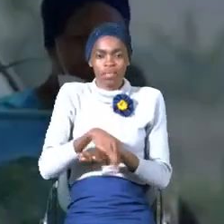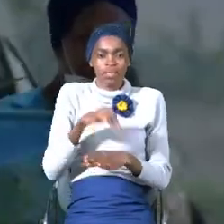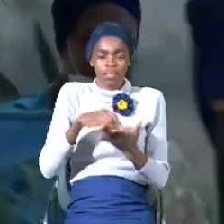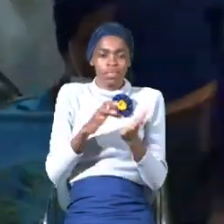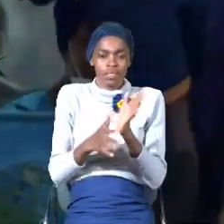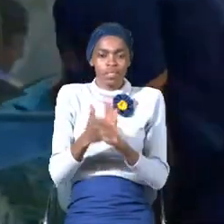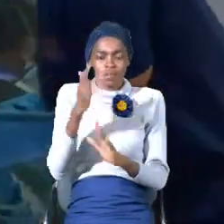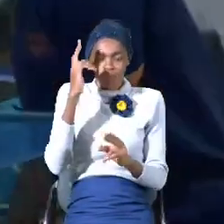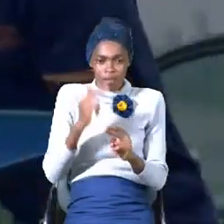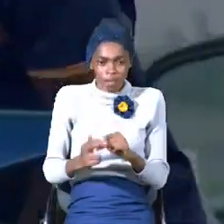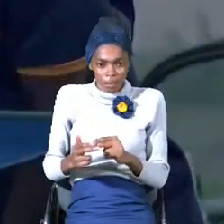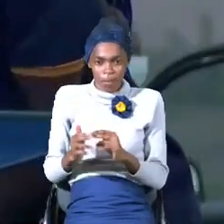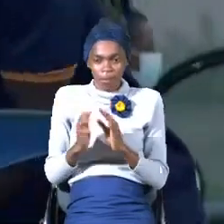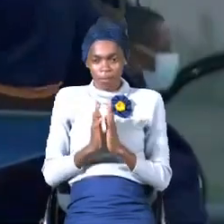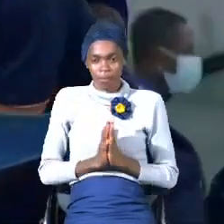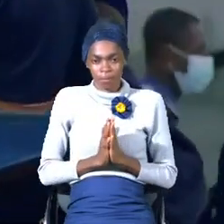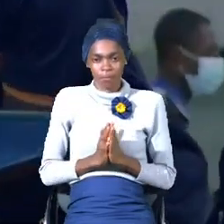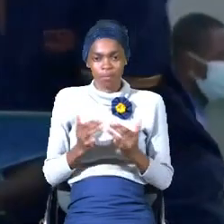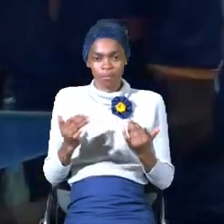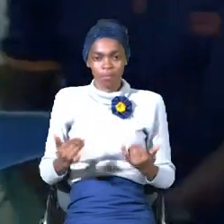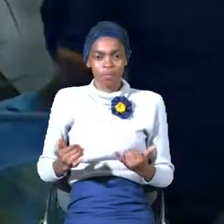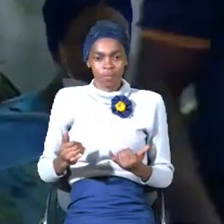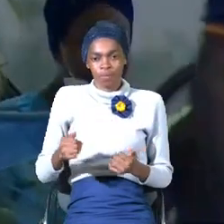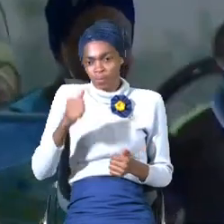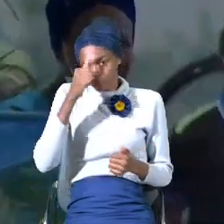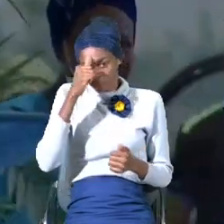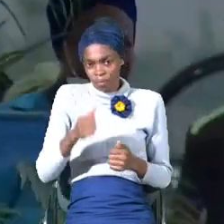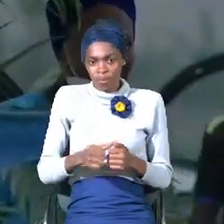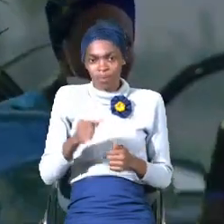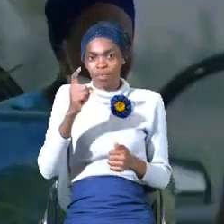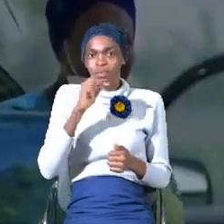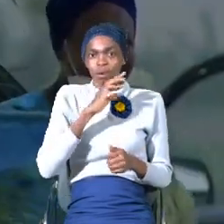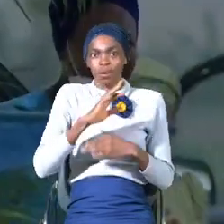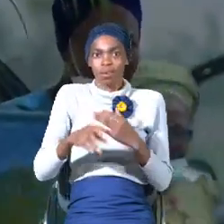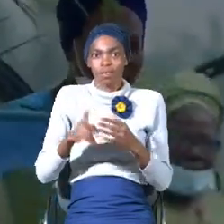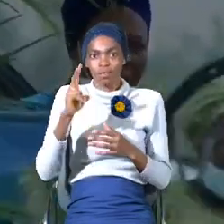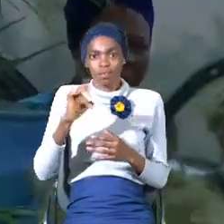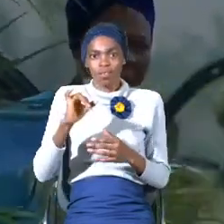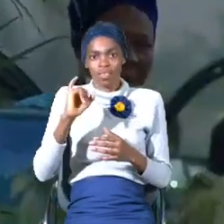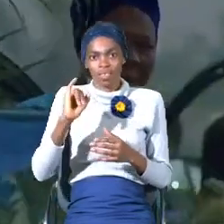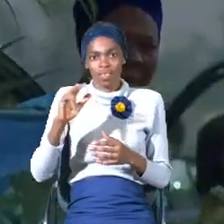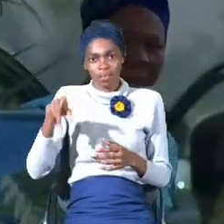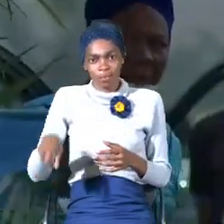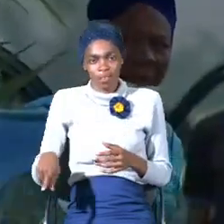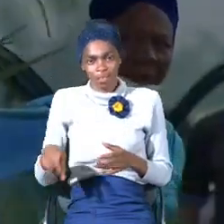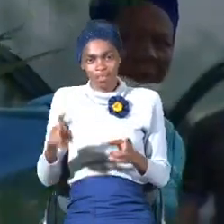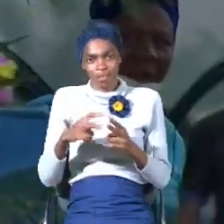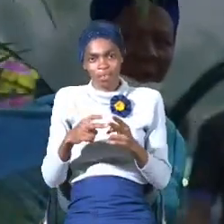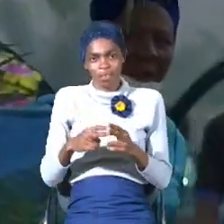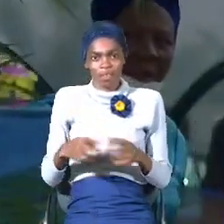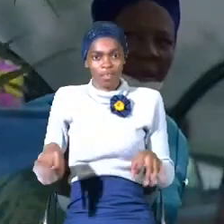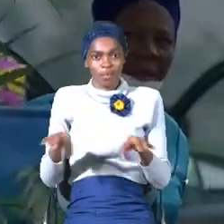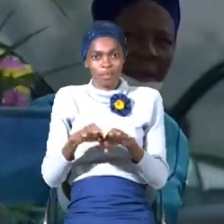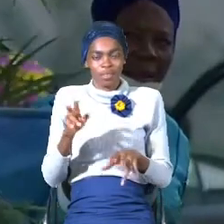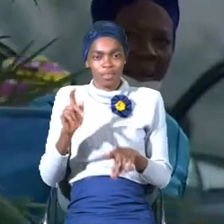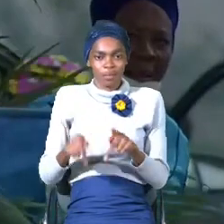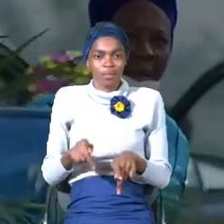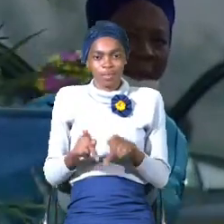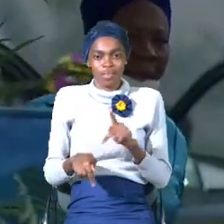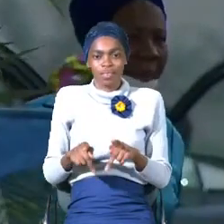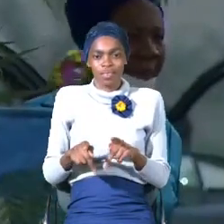name. Now remember that you are VIPs. And tonight God has already started